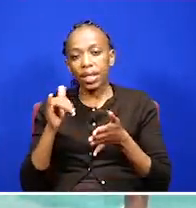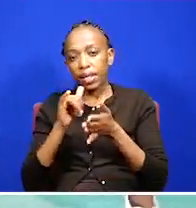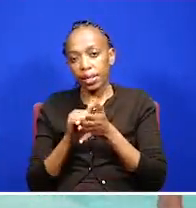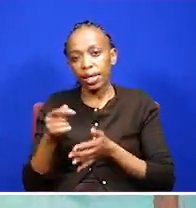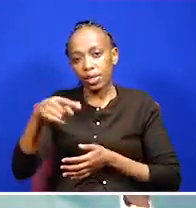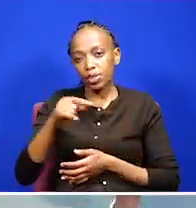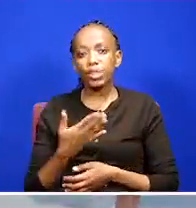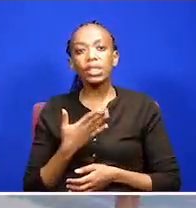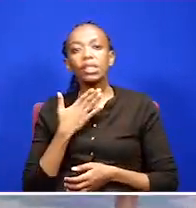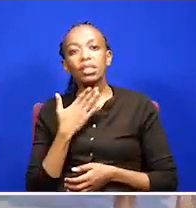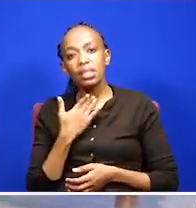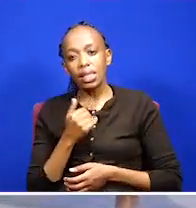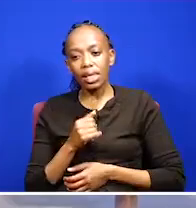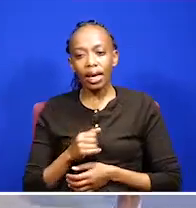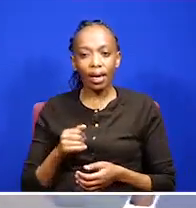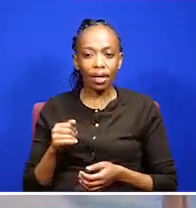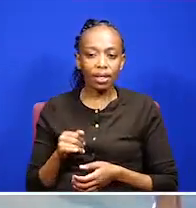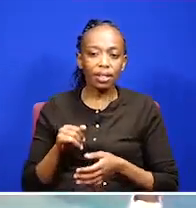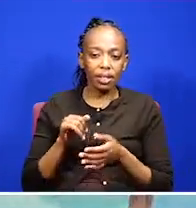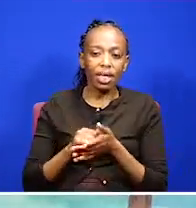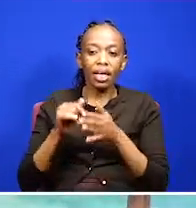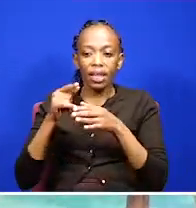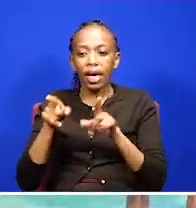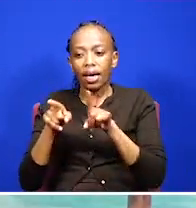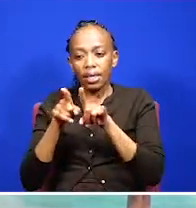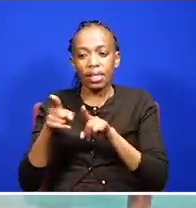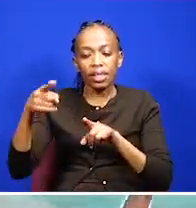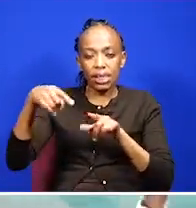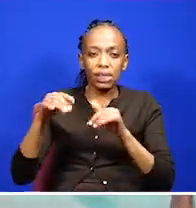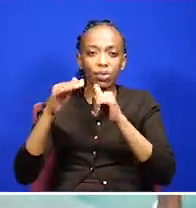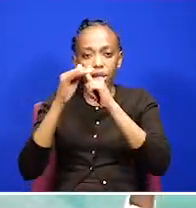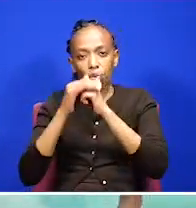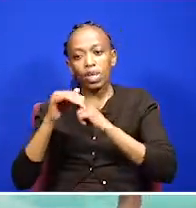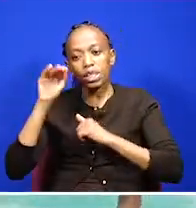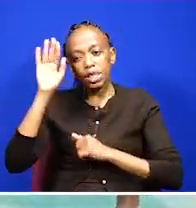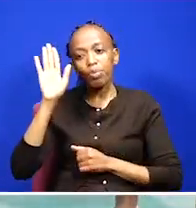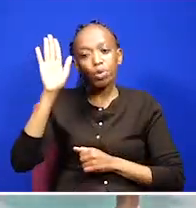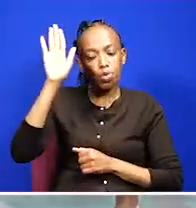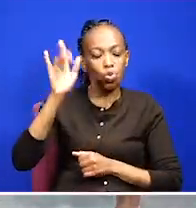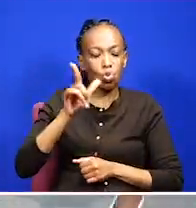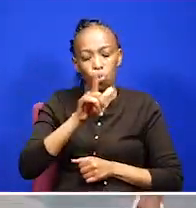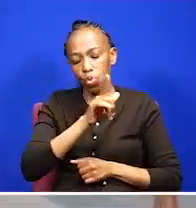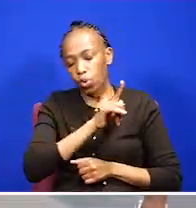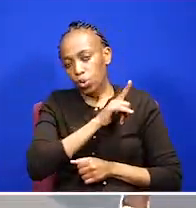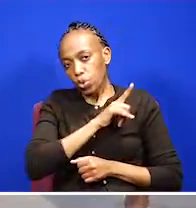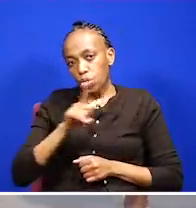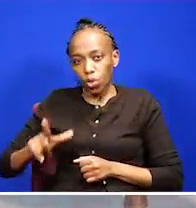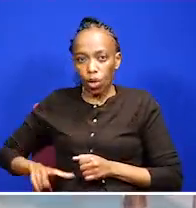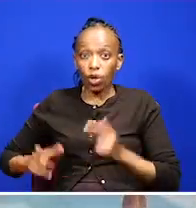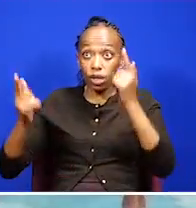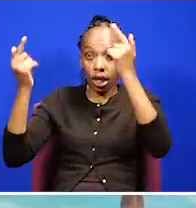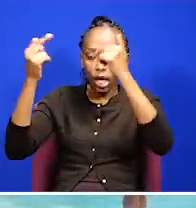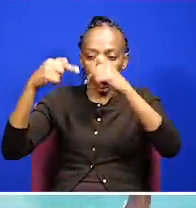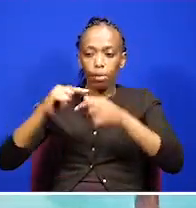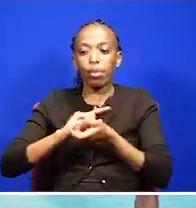One thing that we desire, that as we worship you,